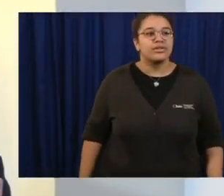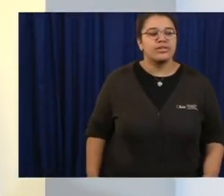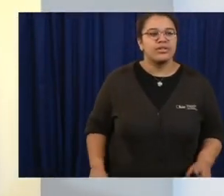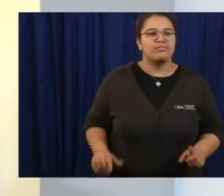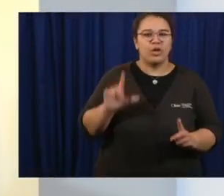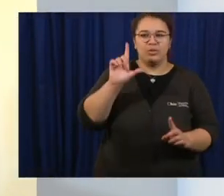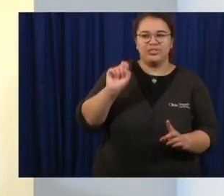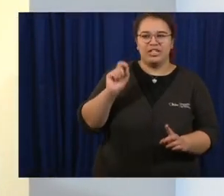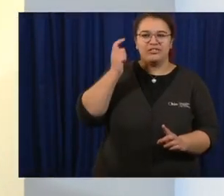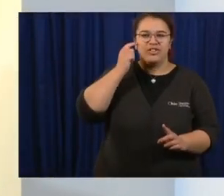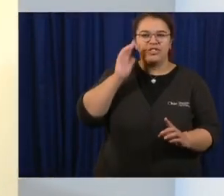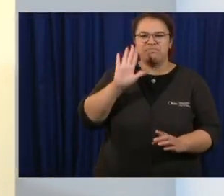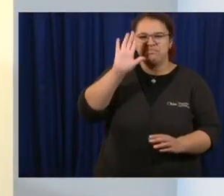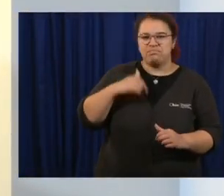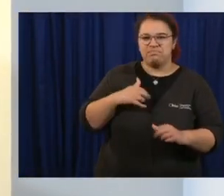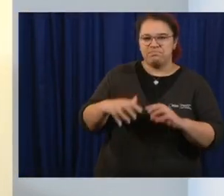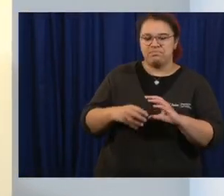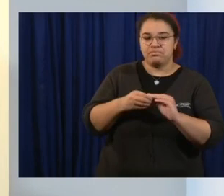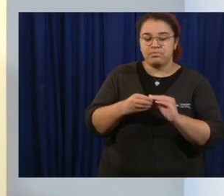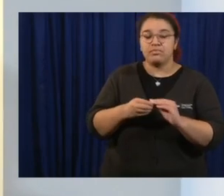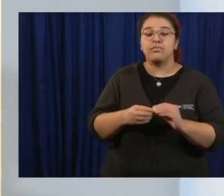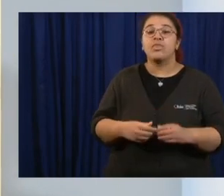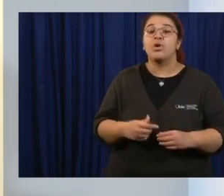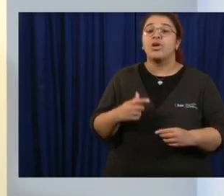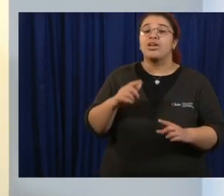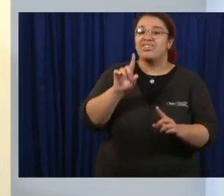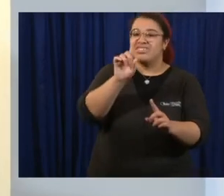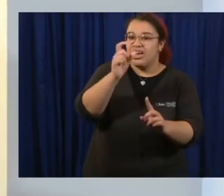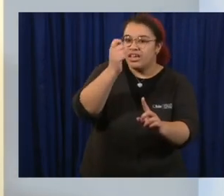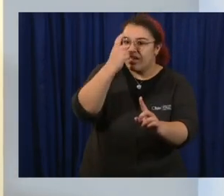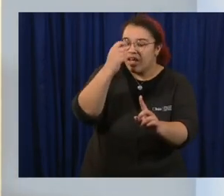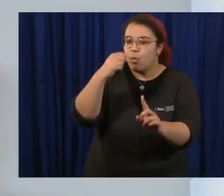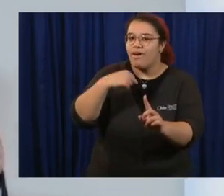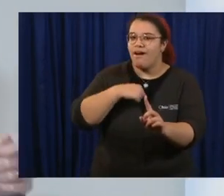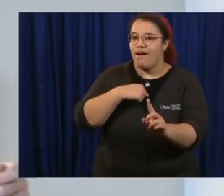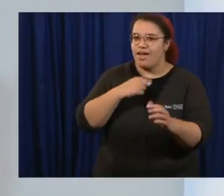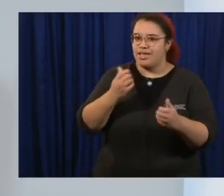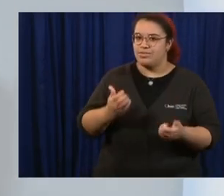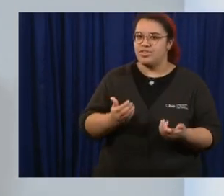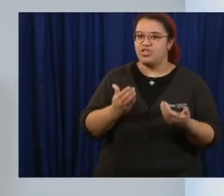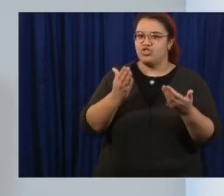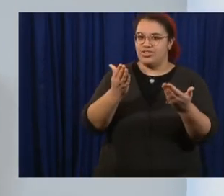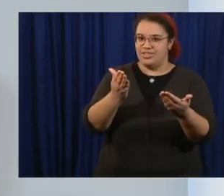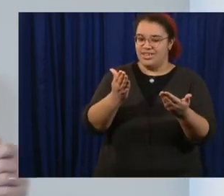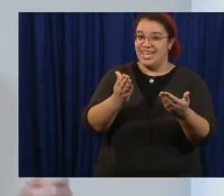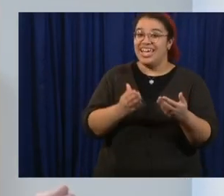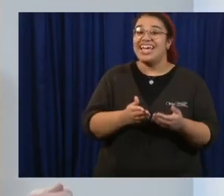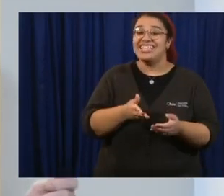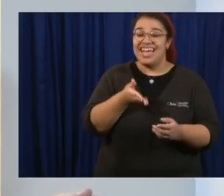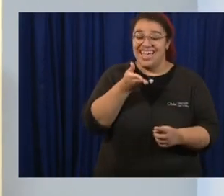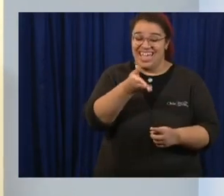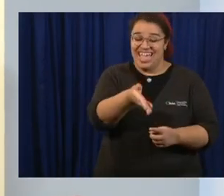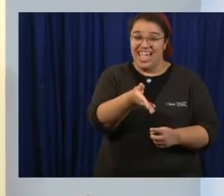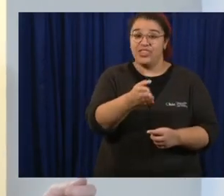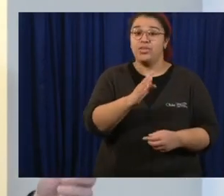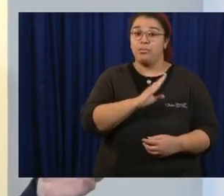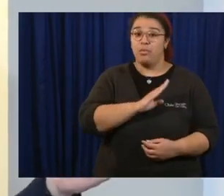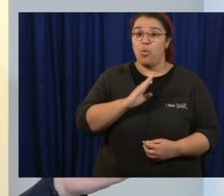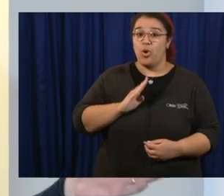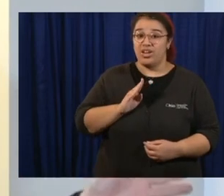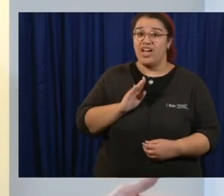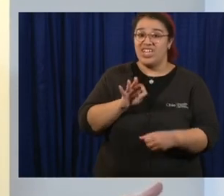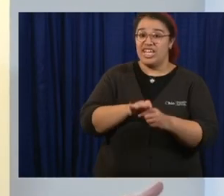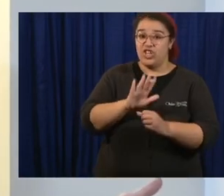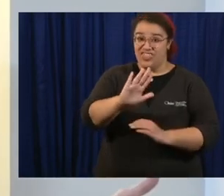What I was suggesting is that there is a drop box where you can drop without ever coming in contact with another